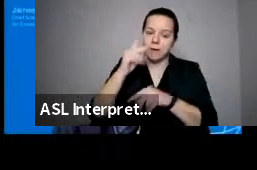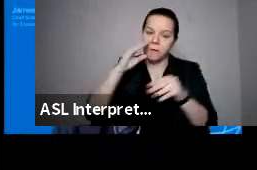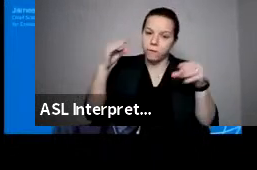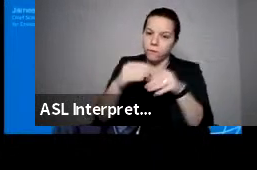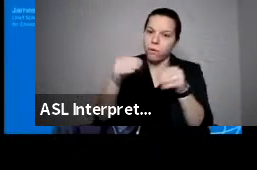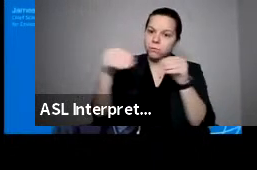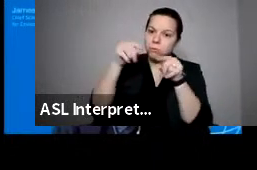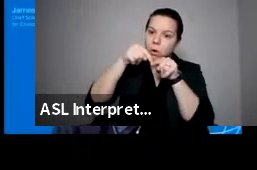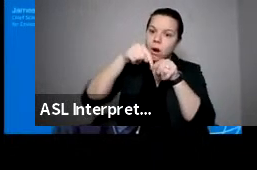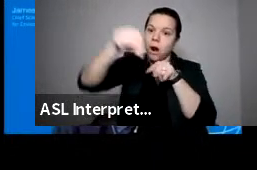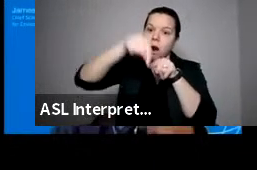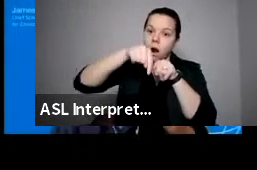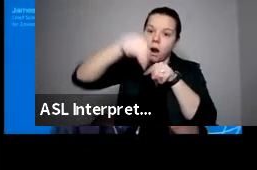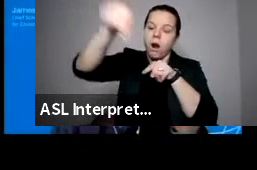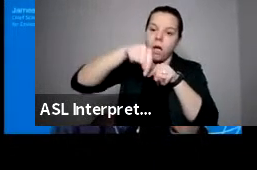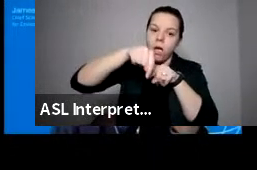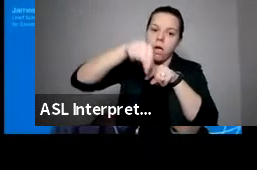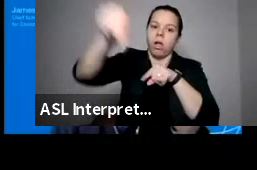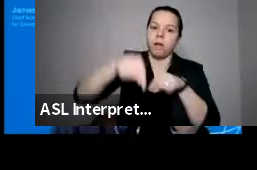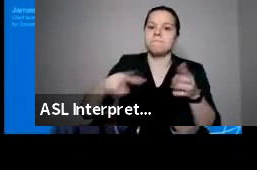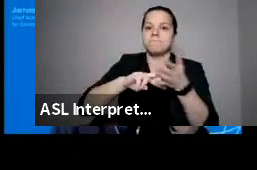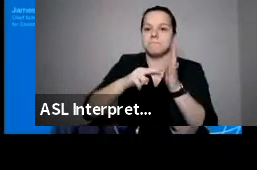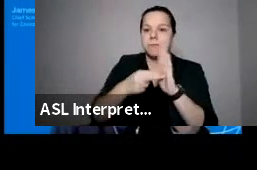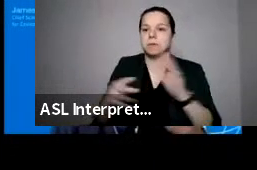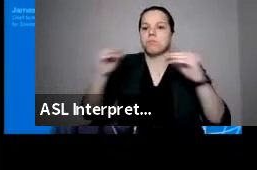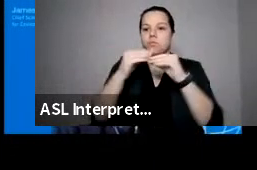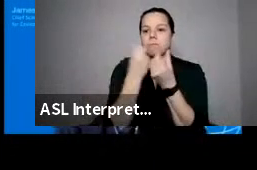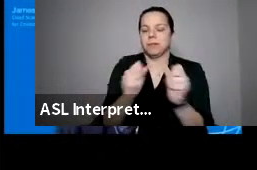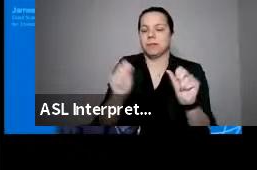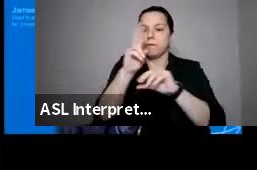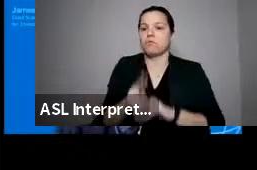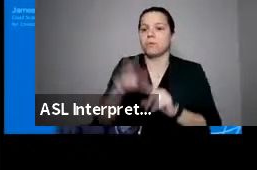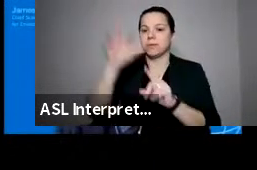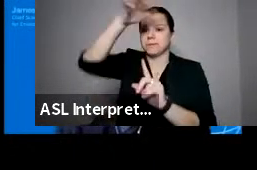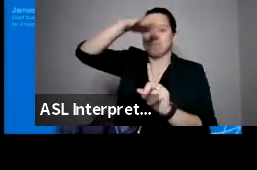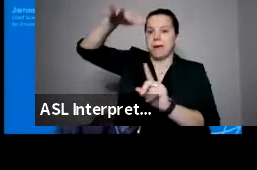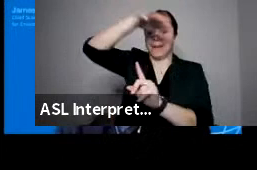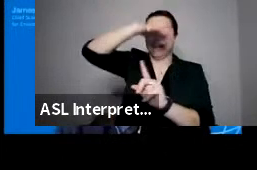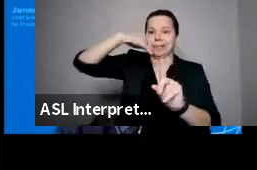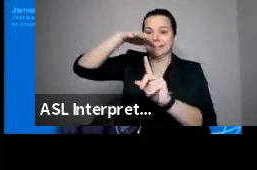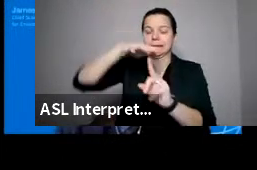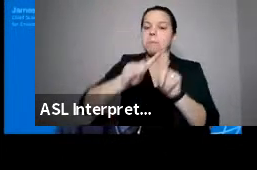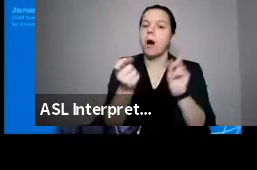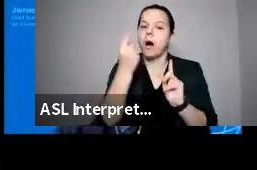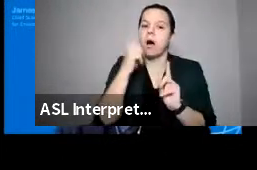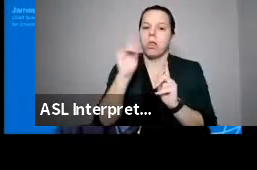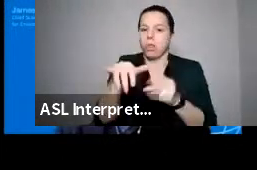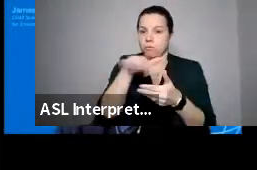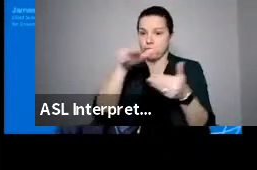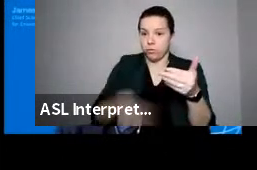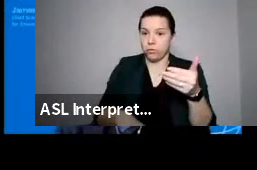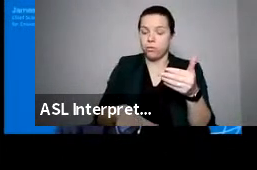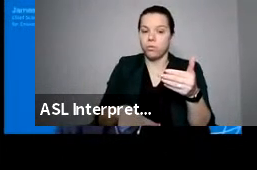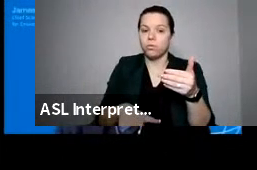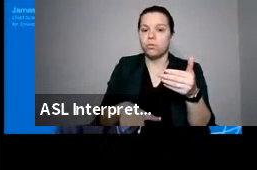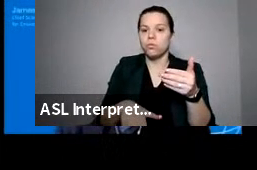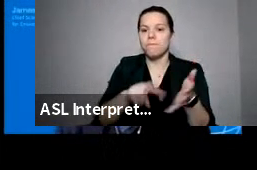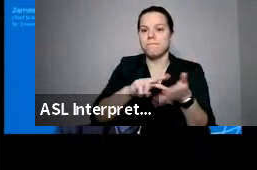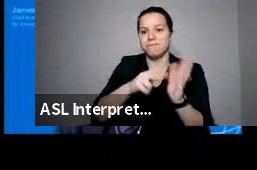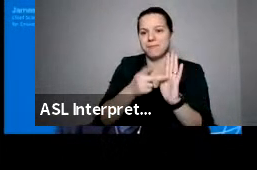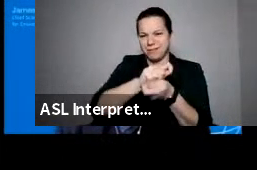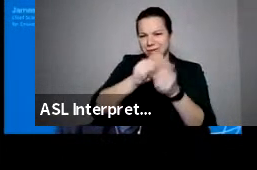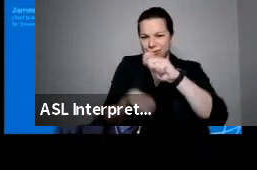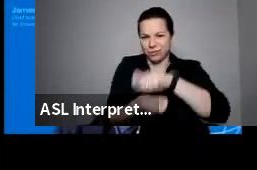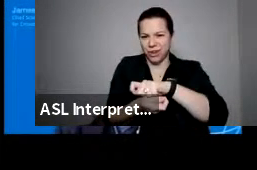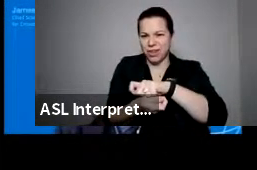more efficient and safe use of the airspace. However, that has resulted the airspace change